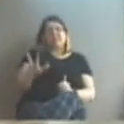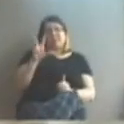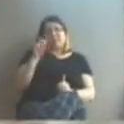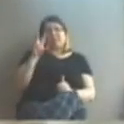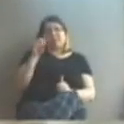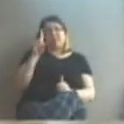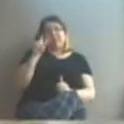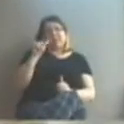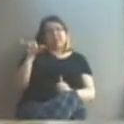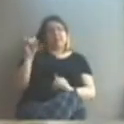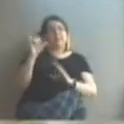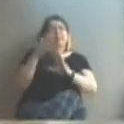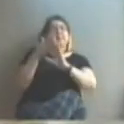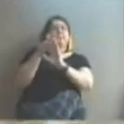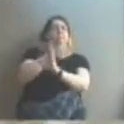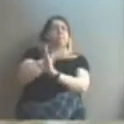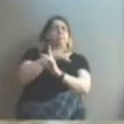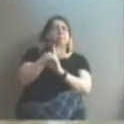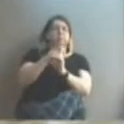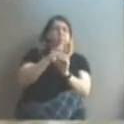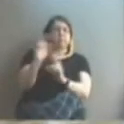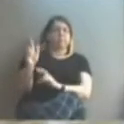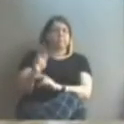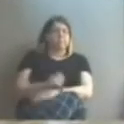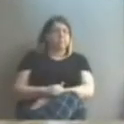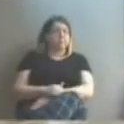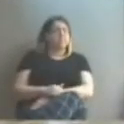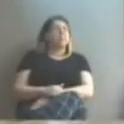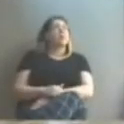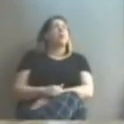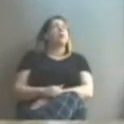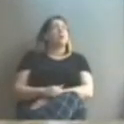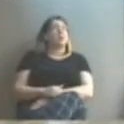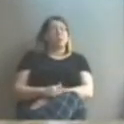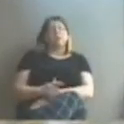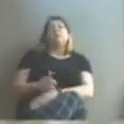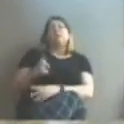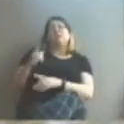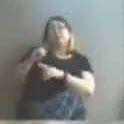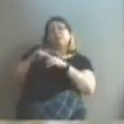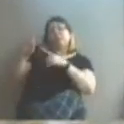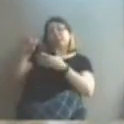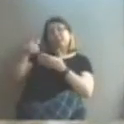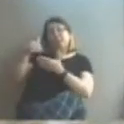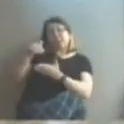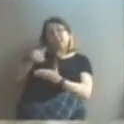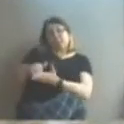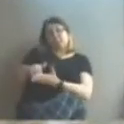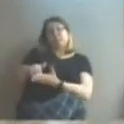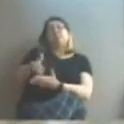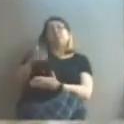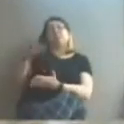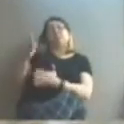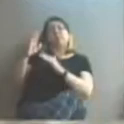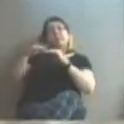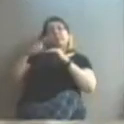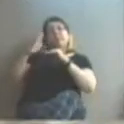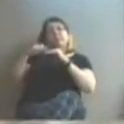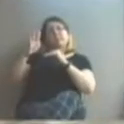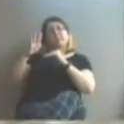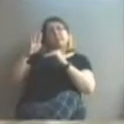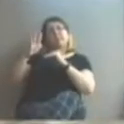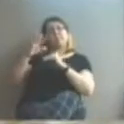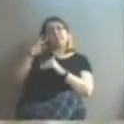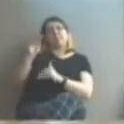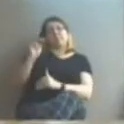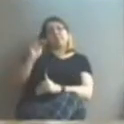days lead time. The thing about the call center that I want to talk about is this idea of the minimum viable product, the